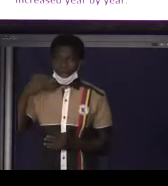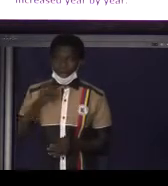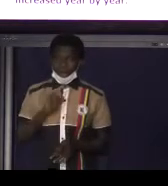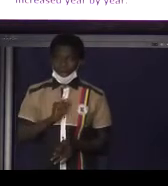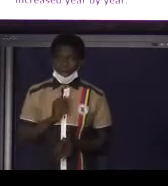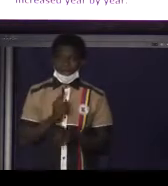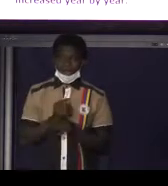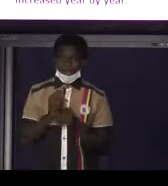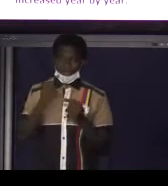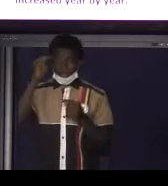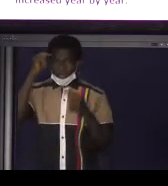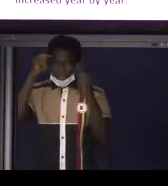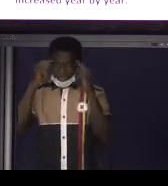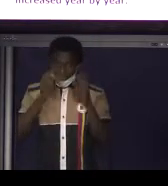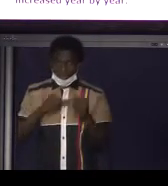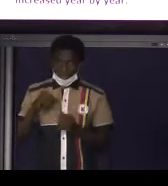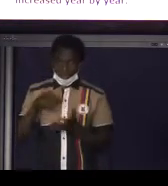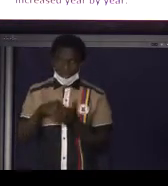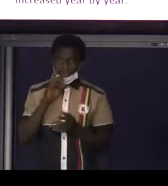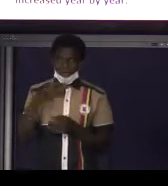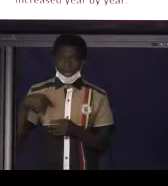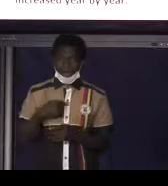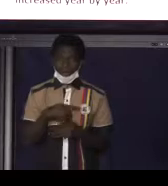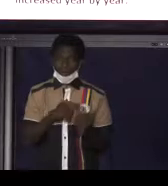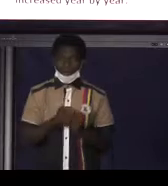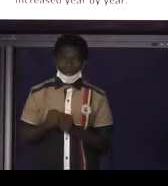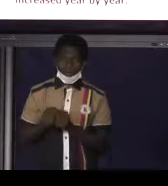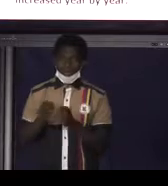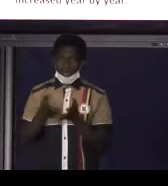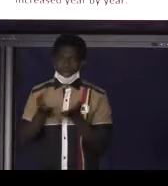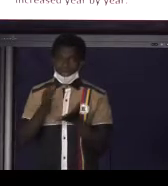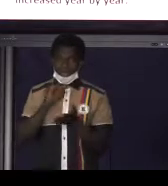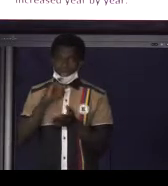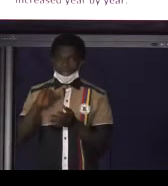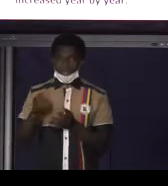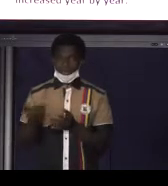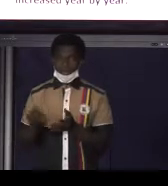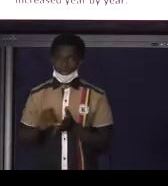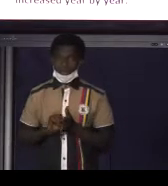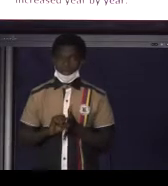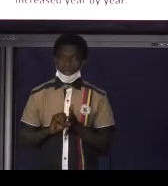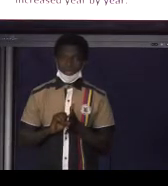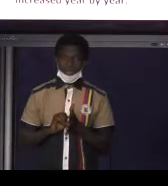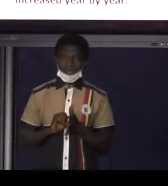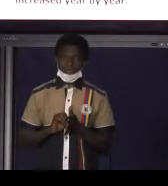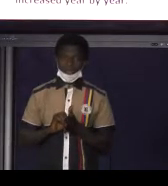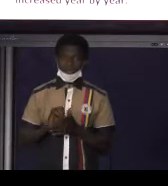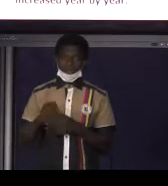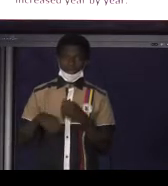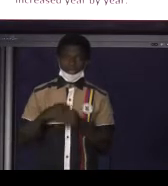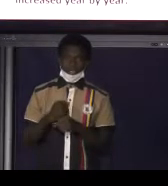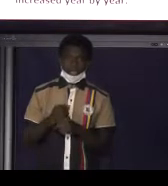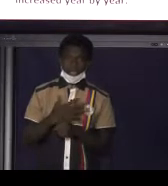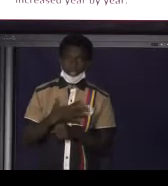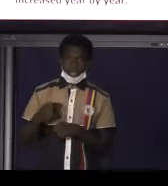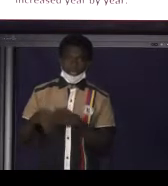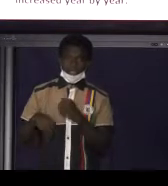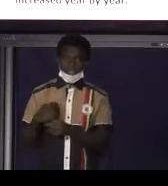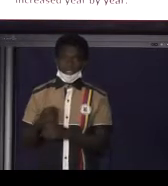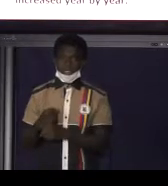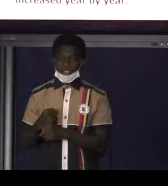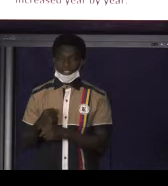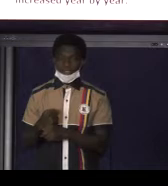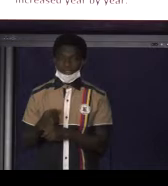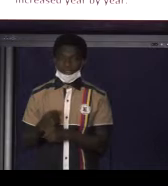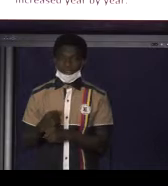it. Are we together? Okay. Here is another example. Year and year.